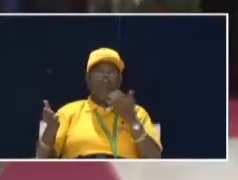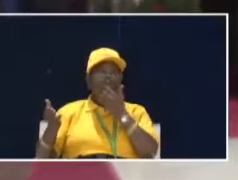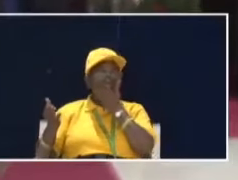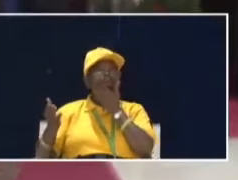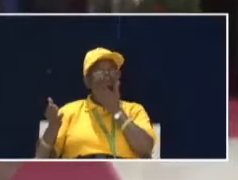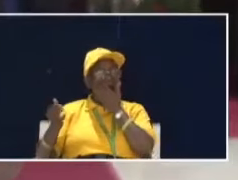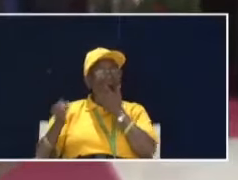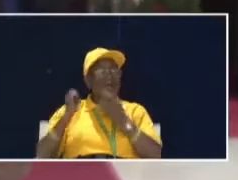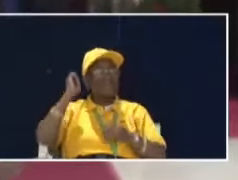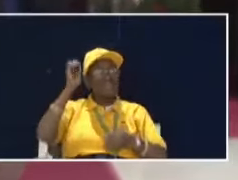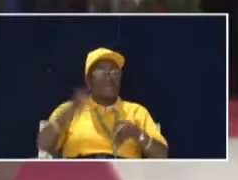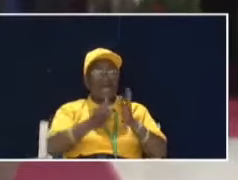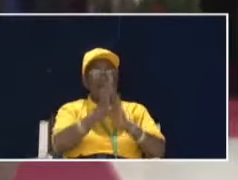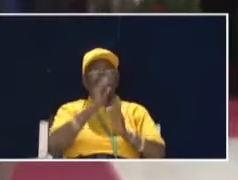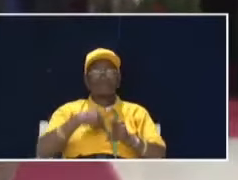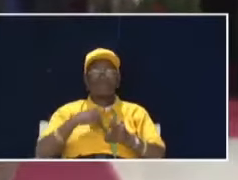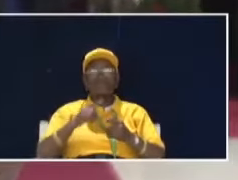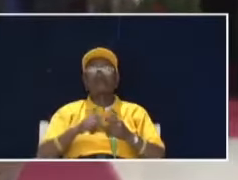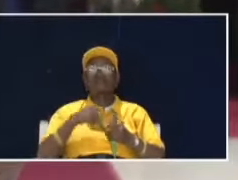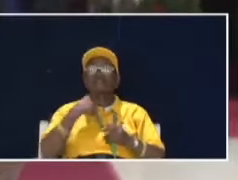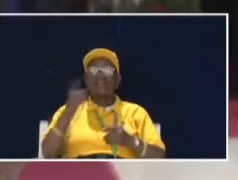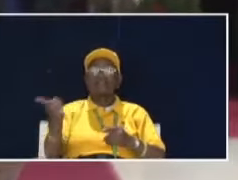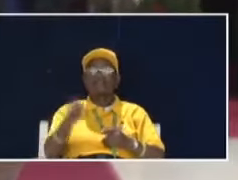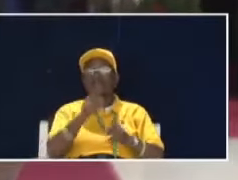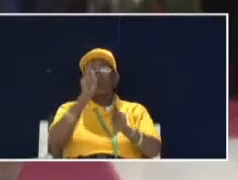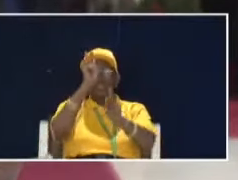He asked me to tell you to keep knocking,